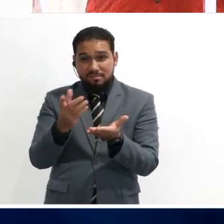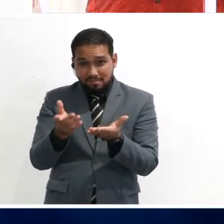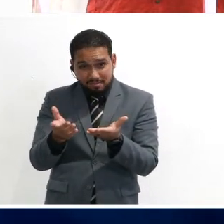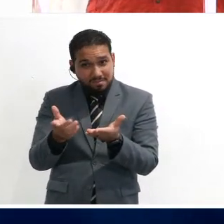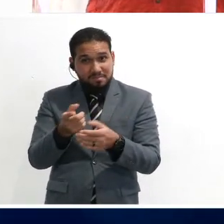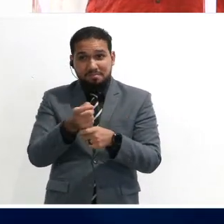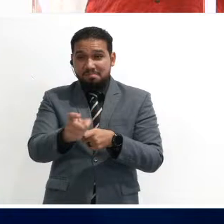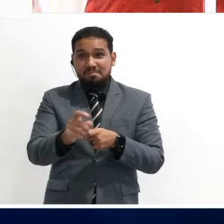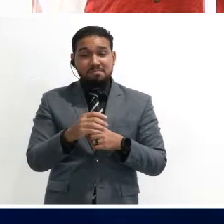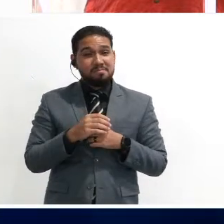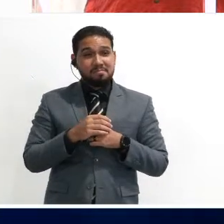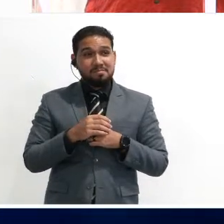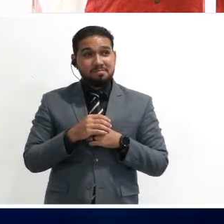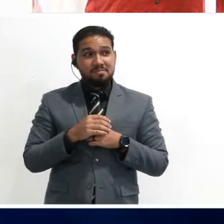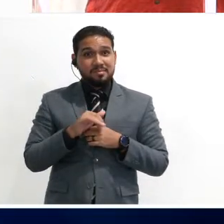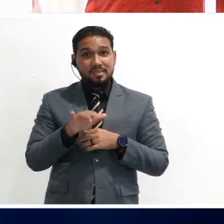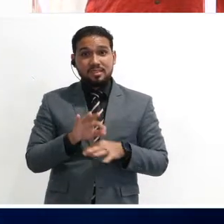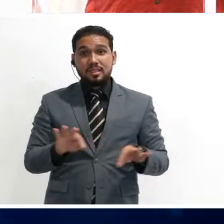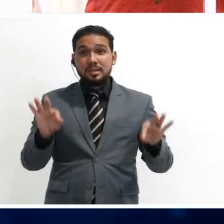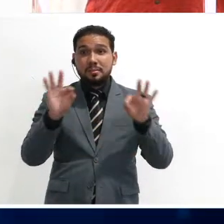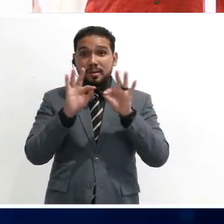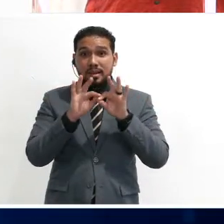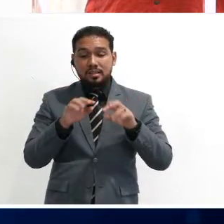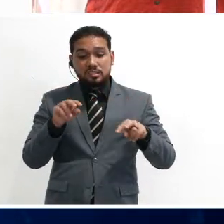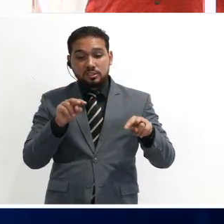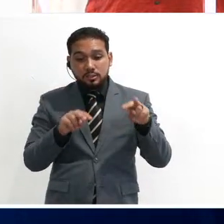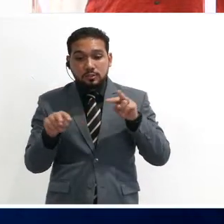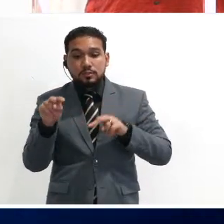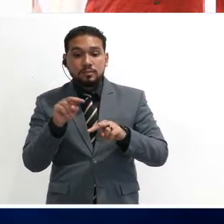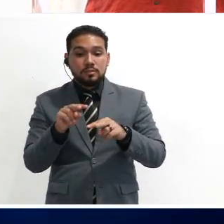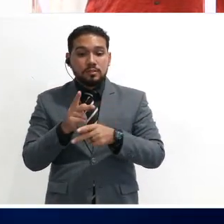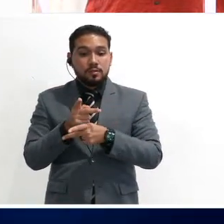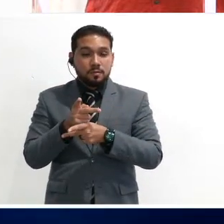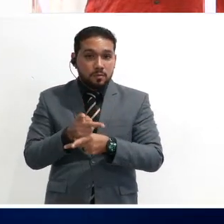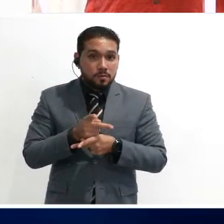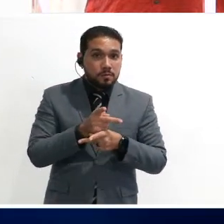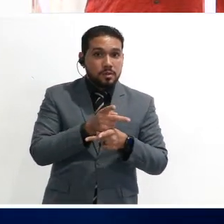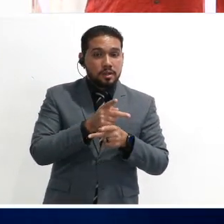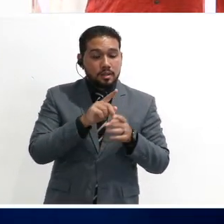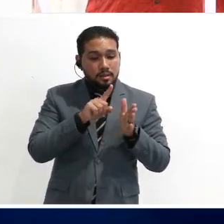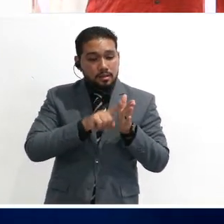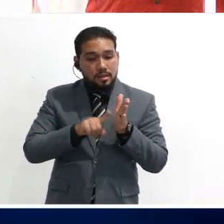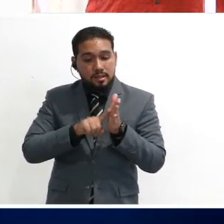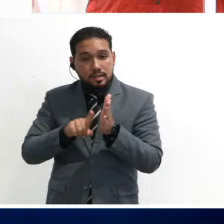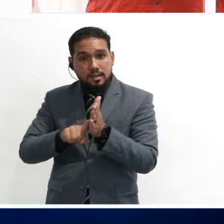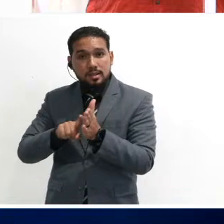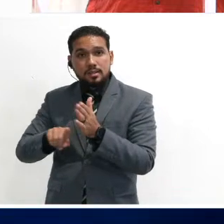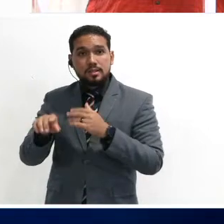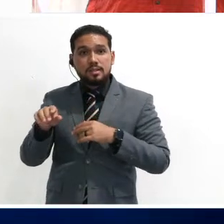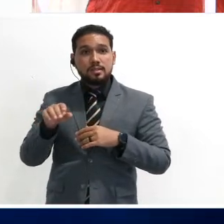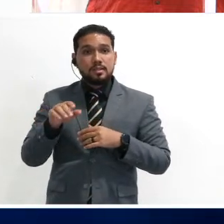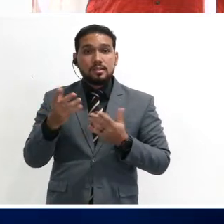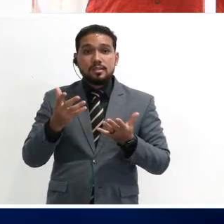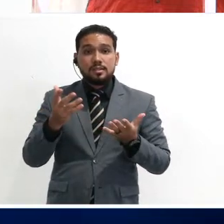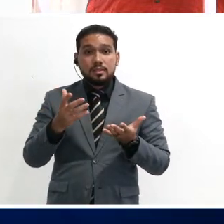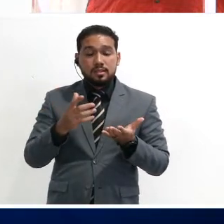it's all about the same thing. It's controlling that stress on those solder joints so you don't get these kinds of cracks.